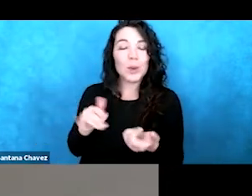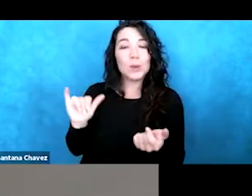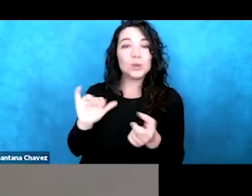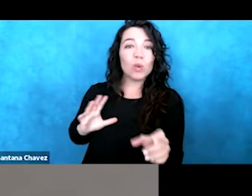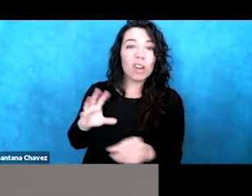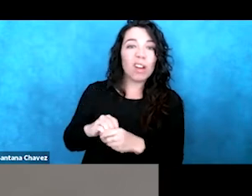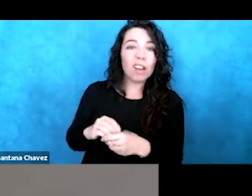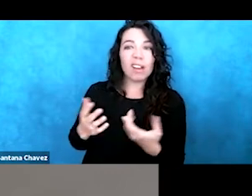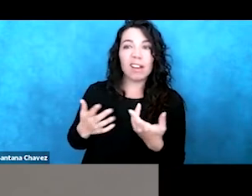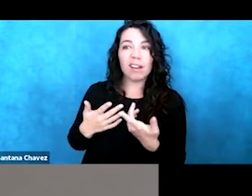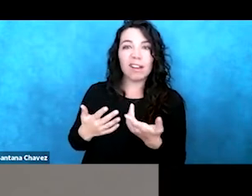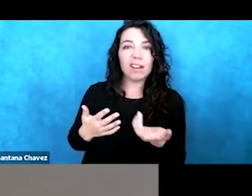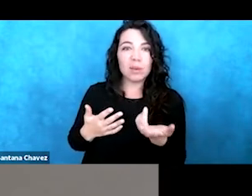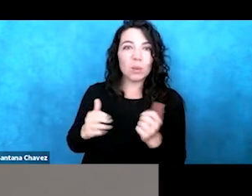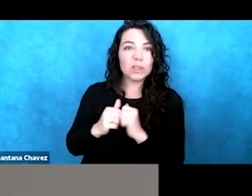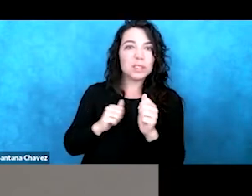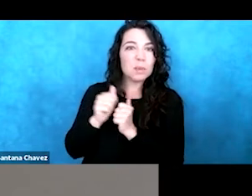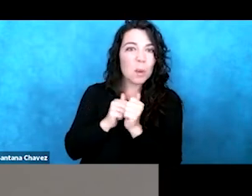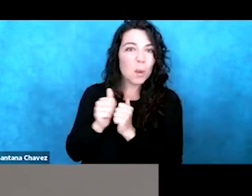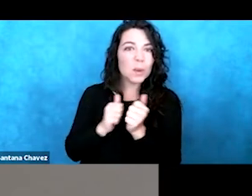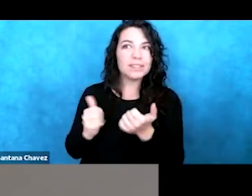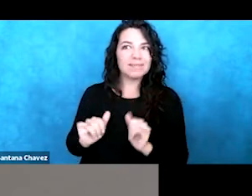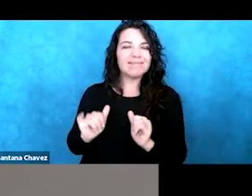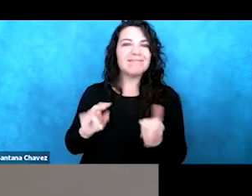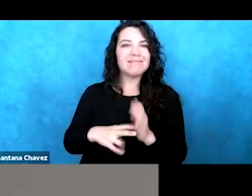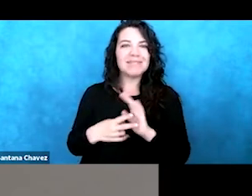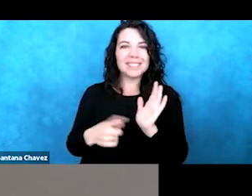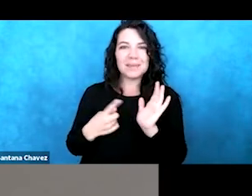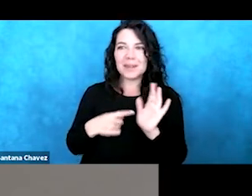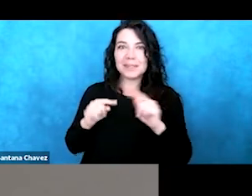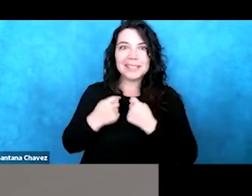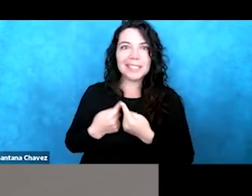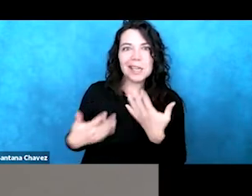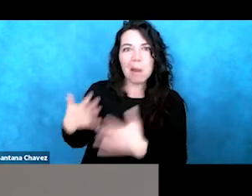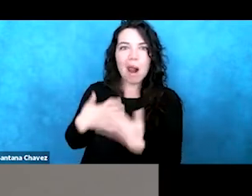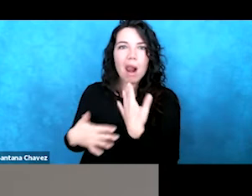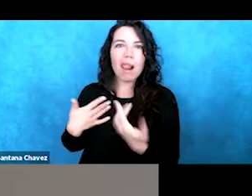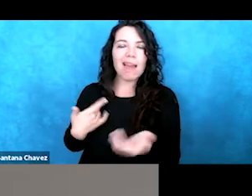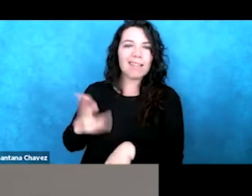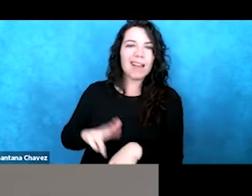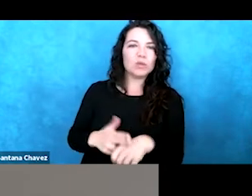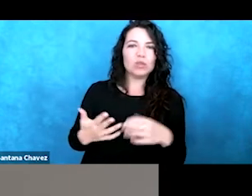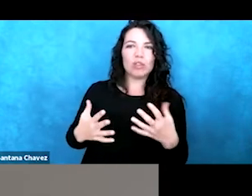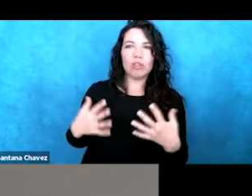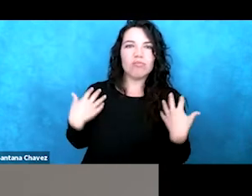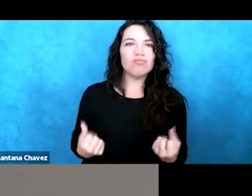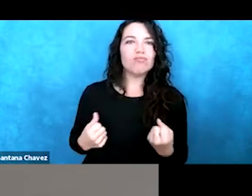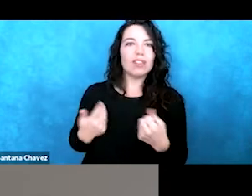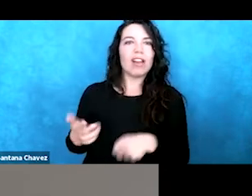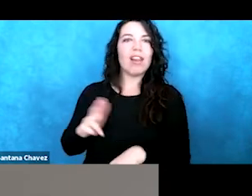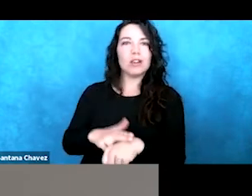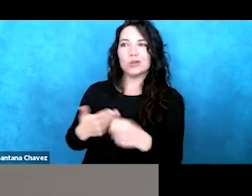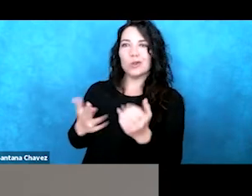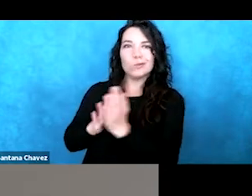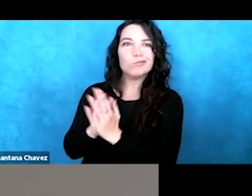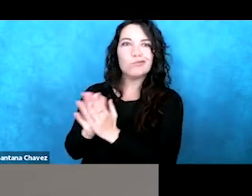to this mental health outcome. You've got the natural confidence that comes from playing in a team sport and the natural social connections that come from participating in a team sport. So